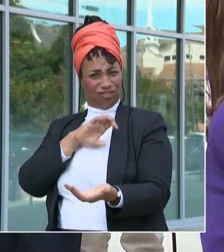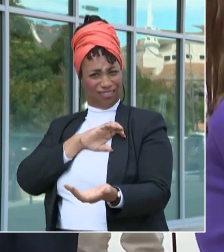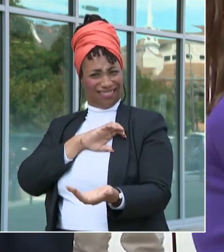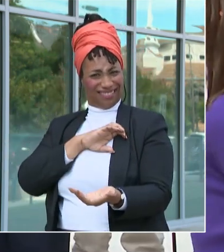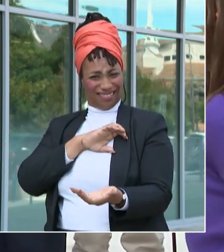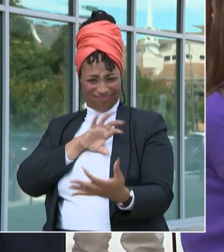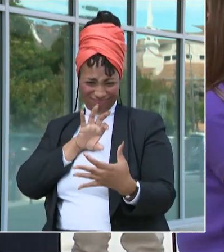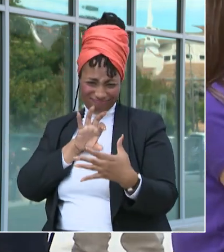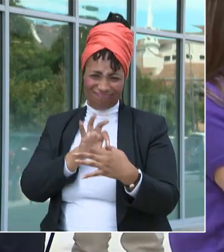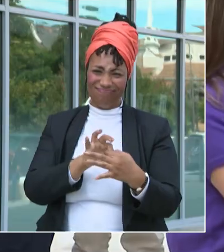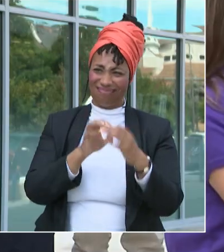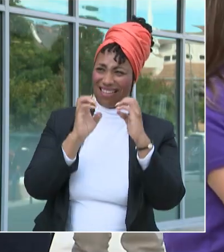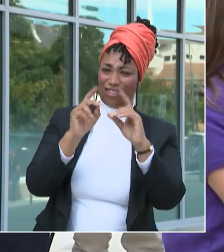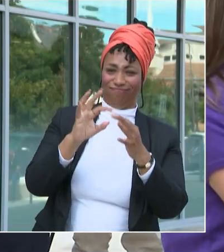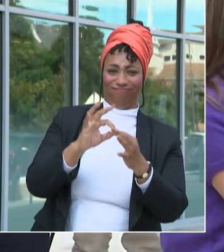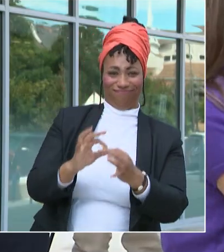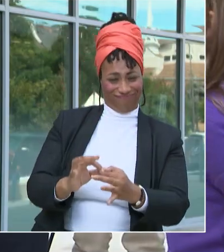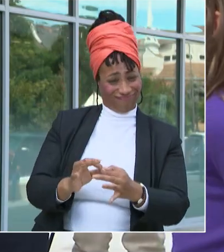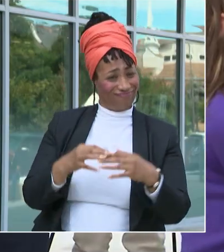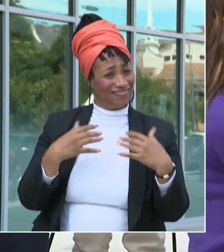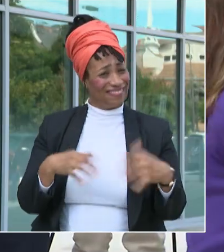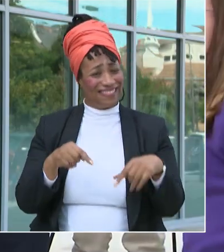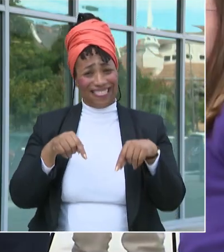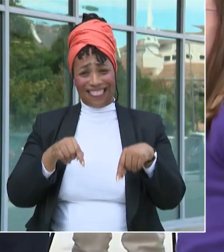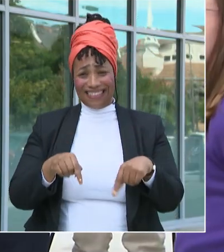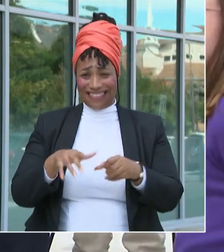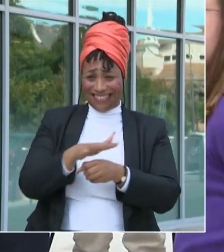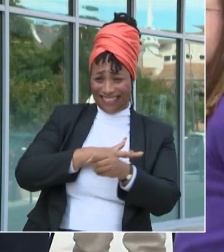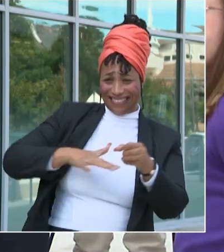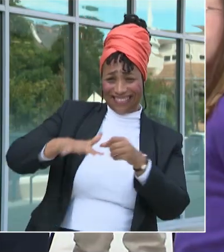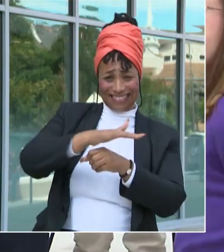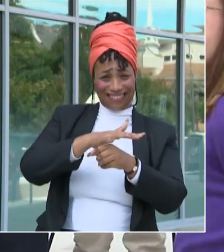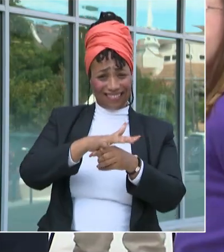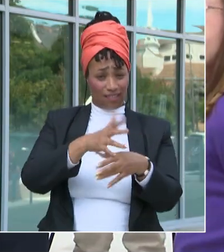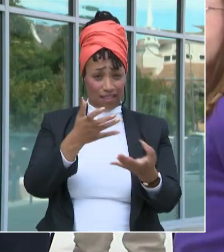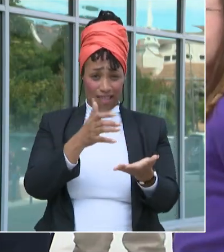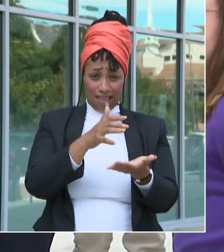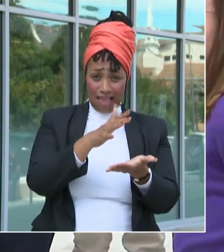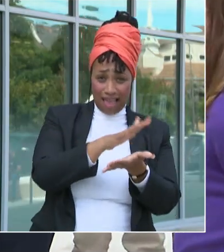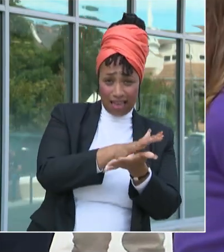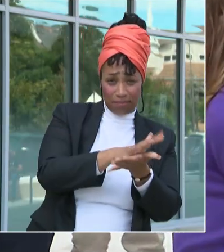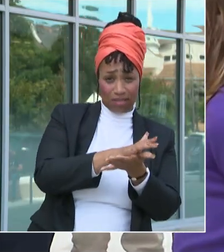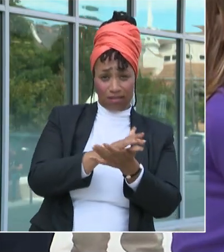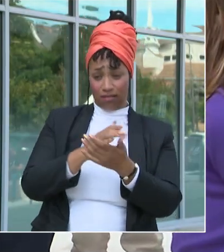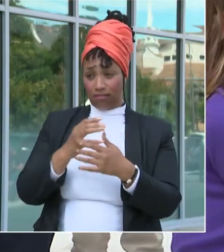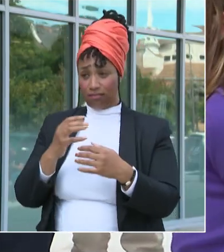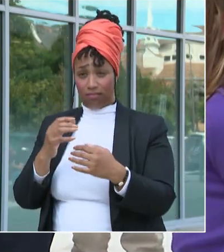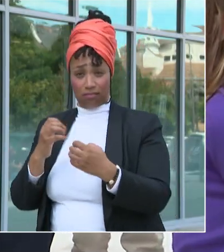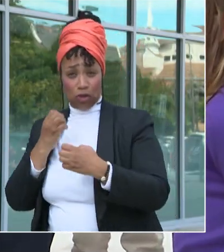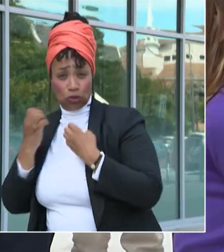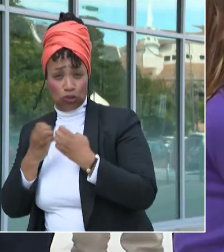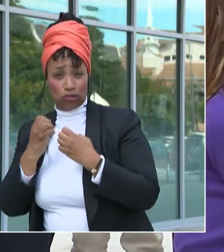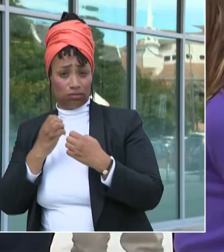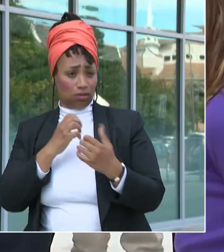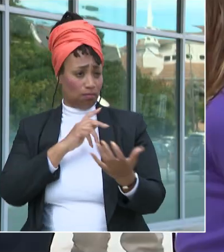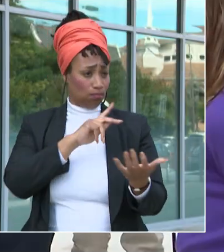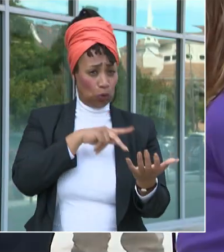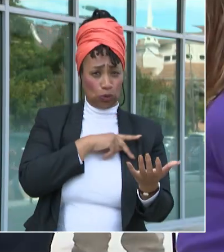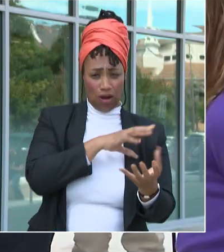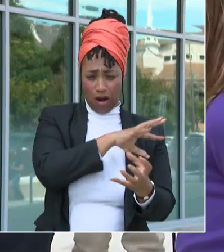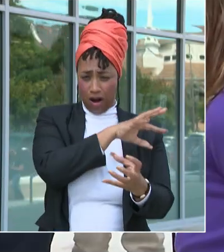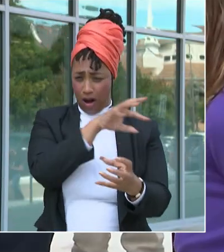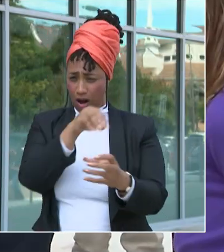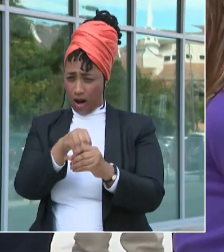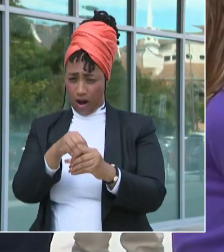for academic, emotional, and personal development for our youth. And I am thrilled Principal Foster and her fellow talented educators now